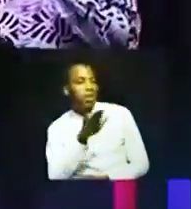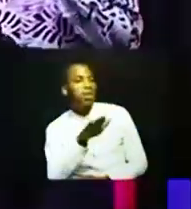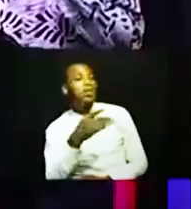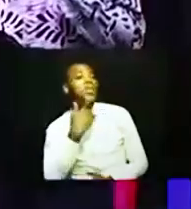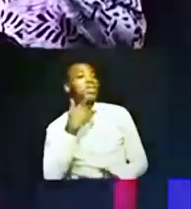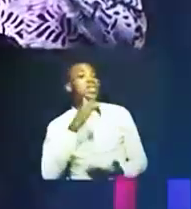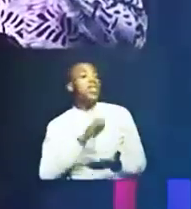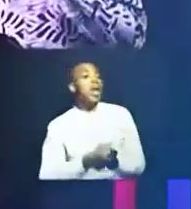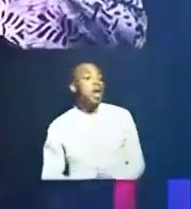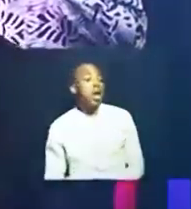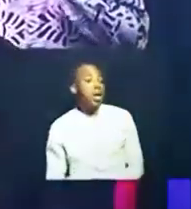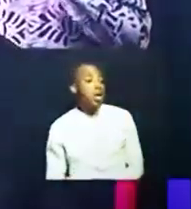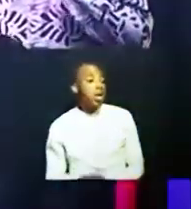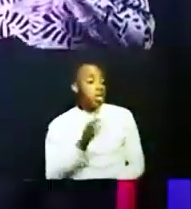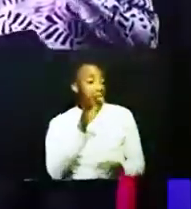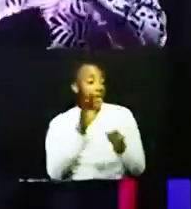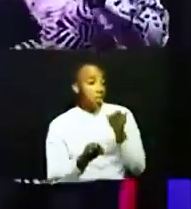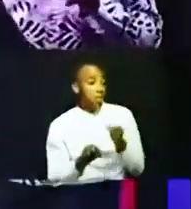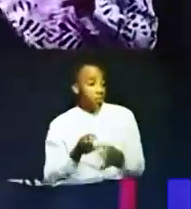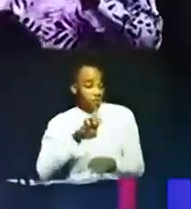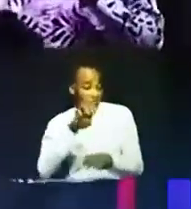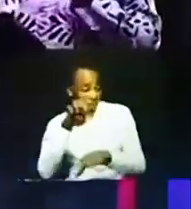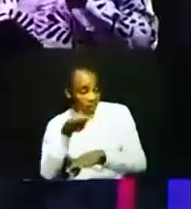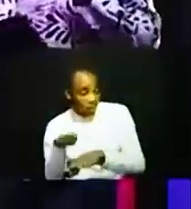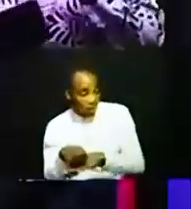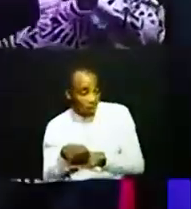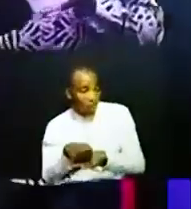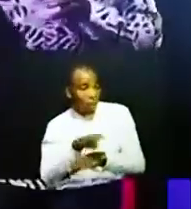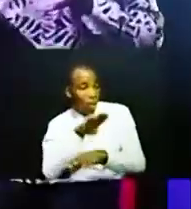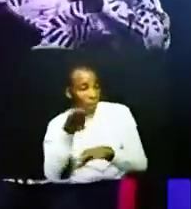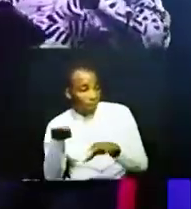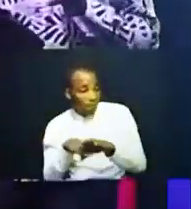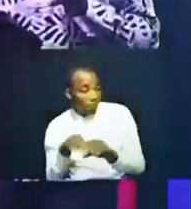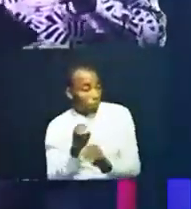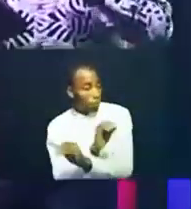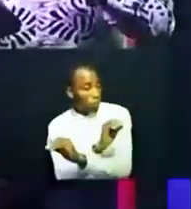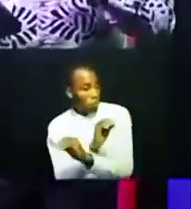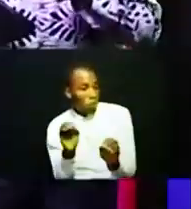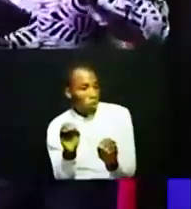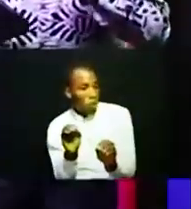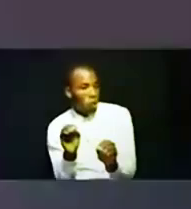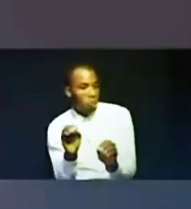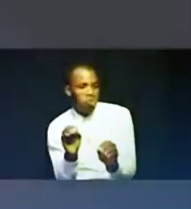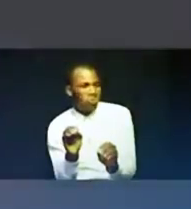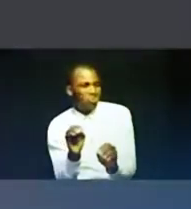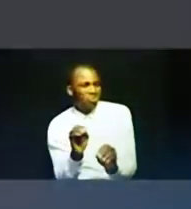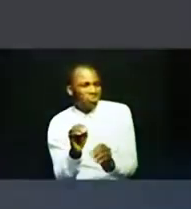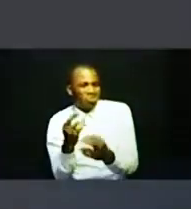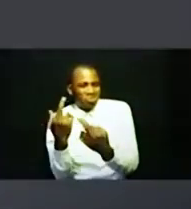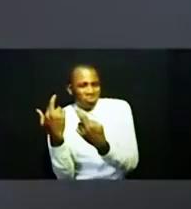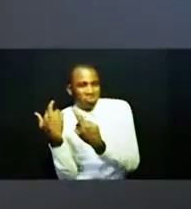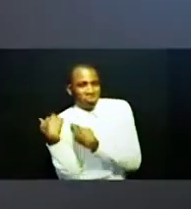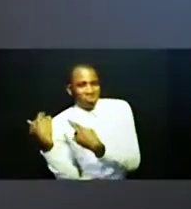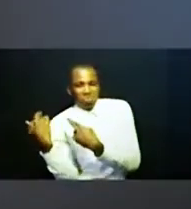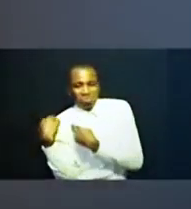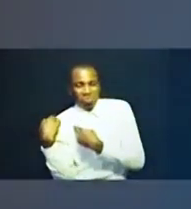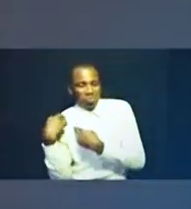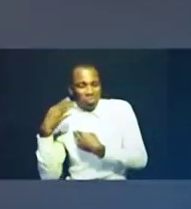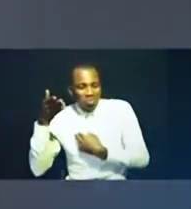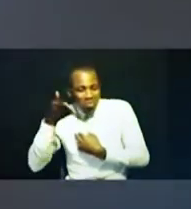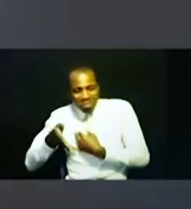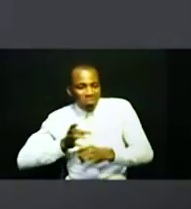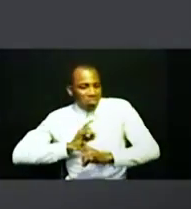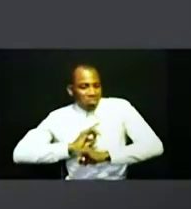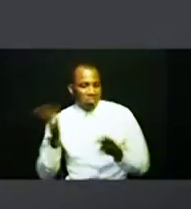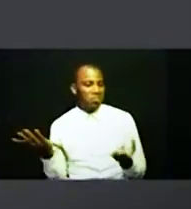the commitment. Or say, sa yonko fa bramun wari yeno. Eni bibian shemo